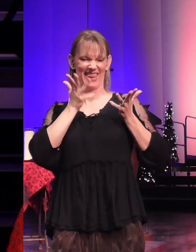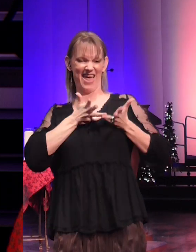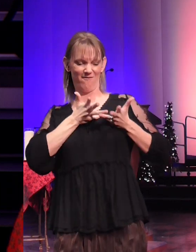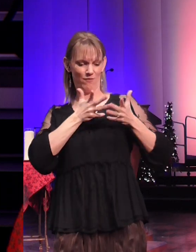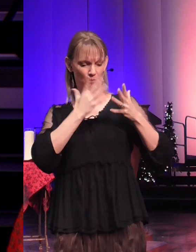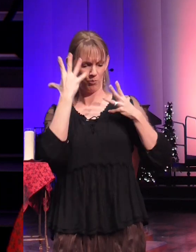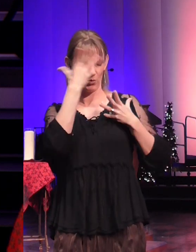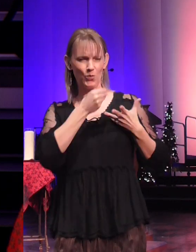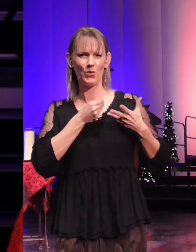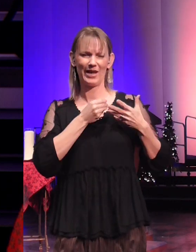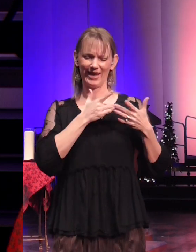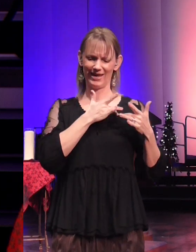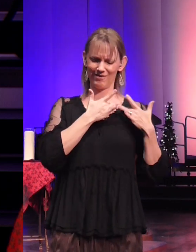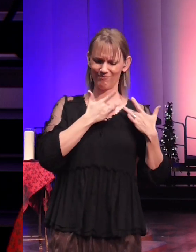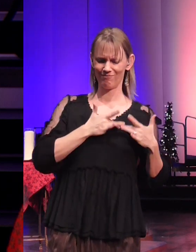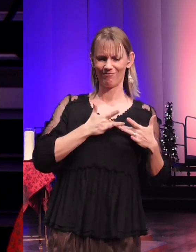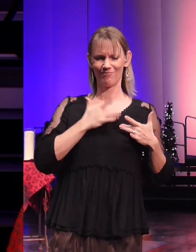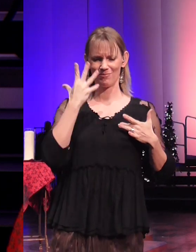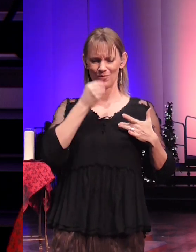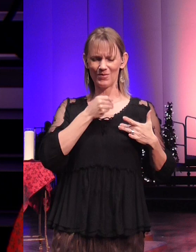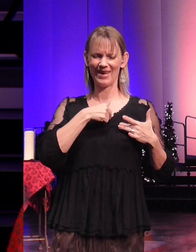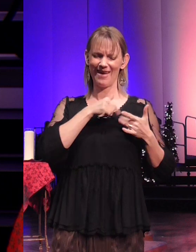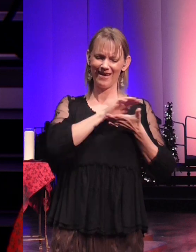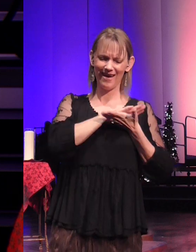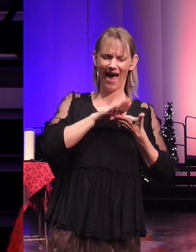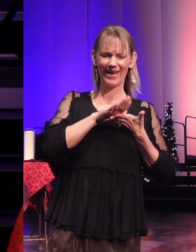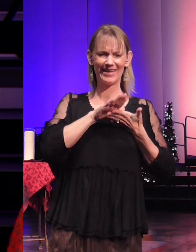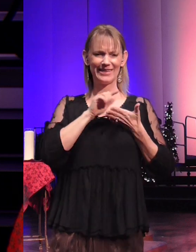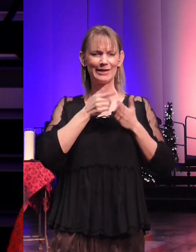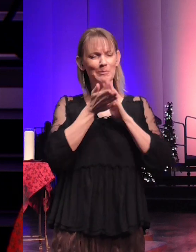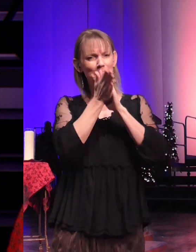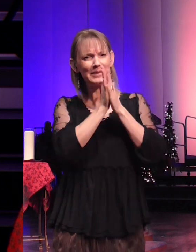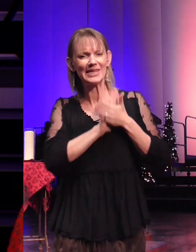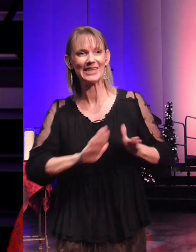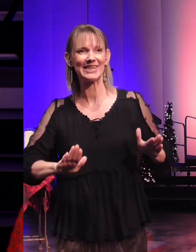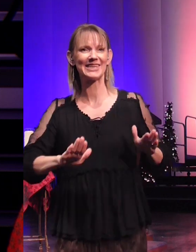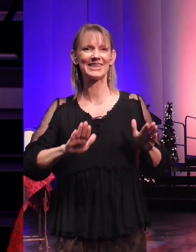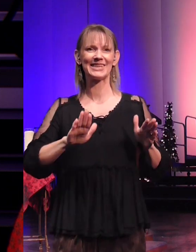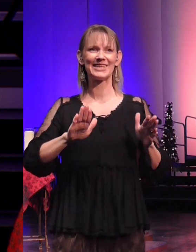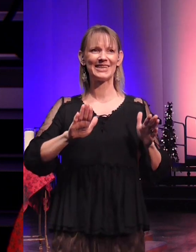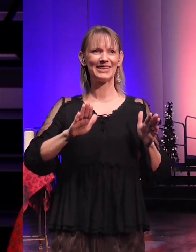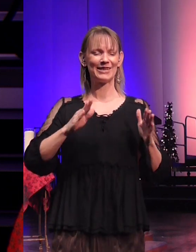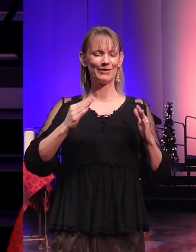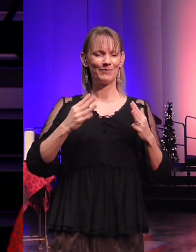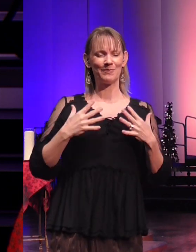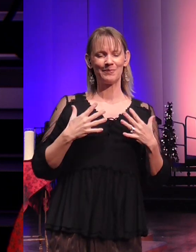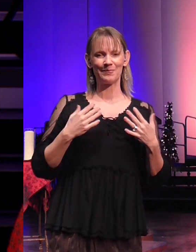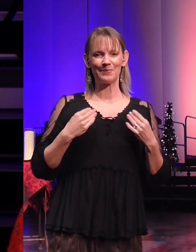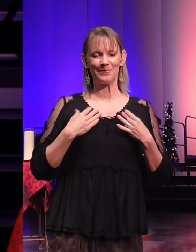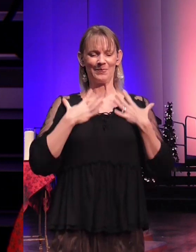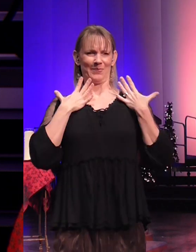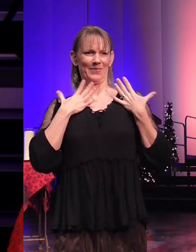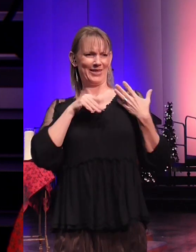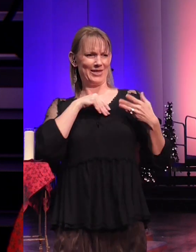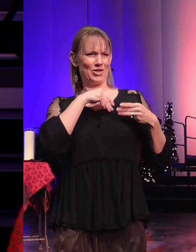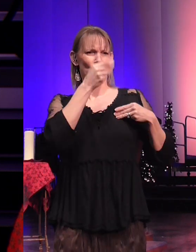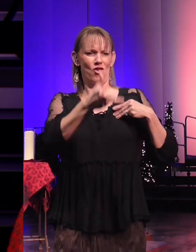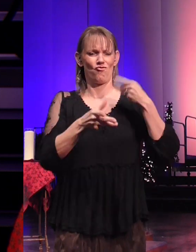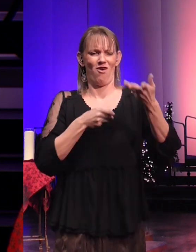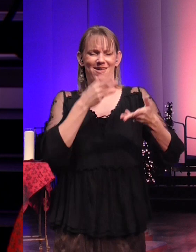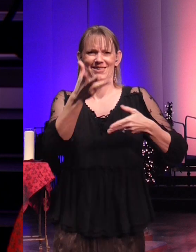we behold kindness, the inner peace, the robustness of